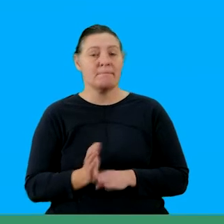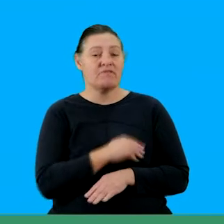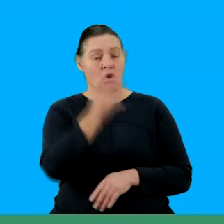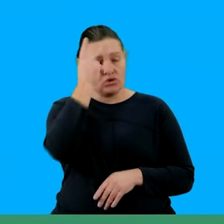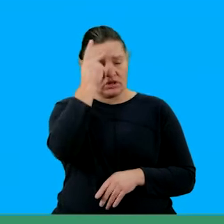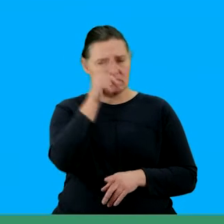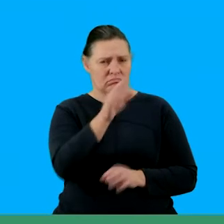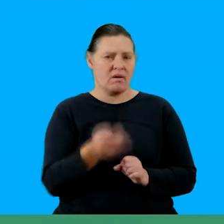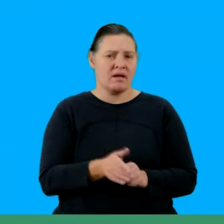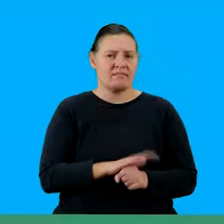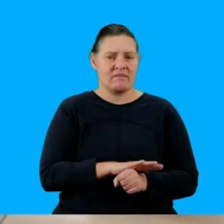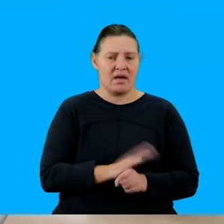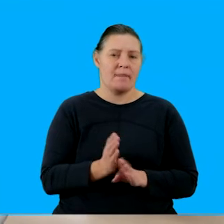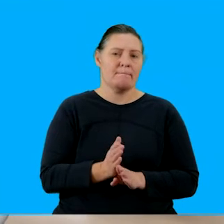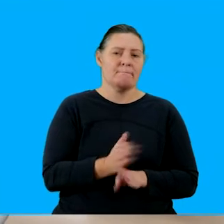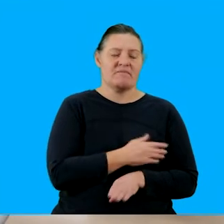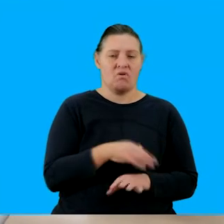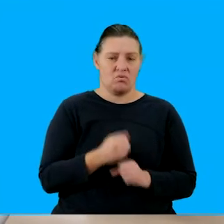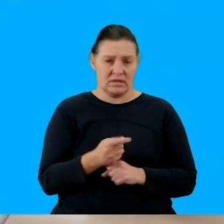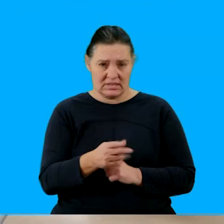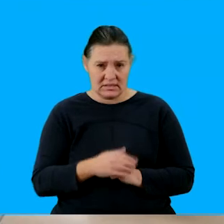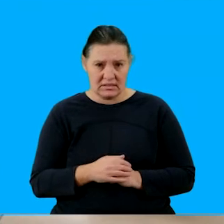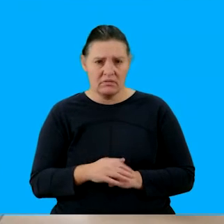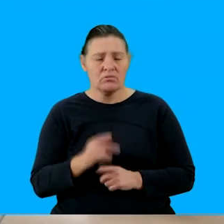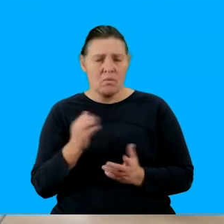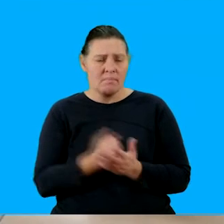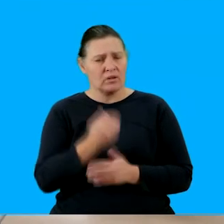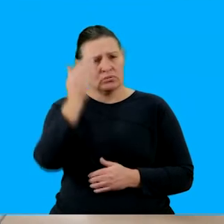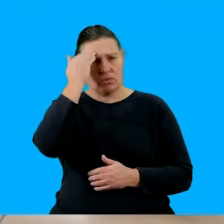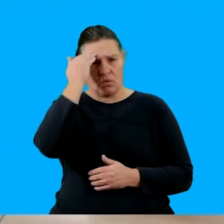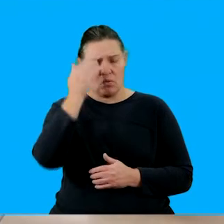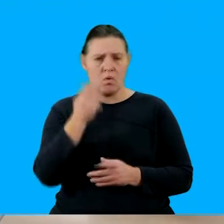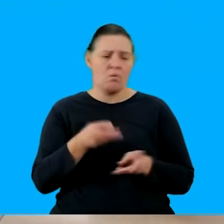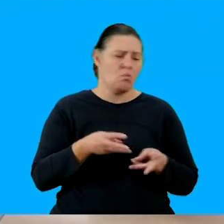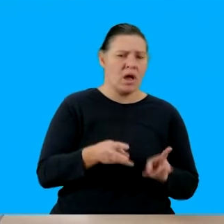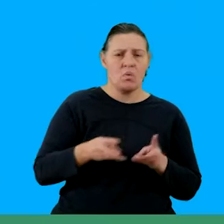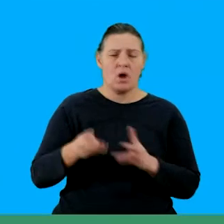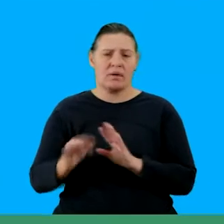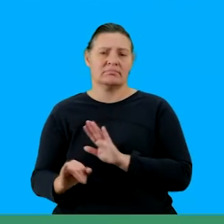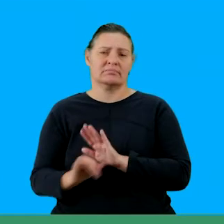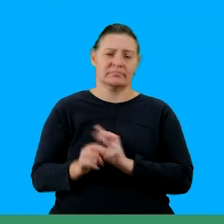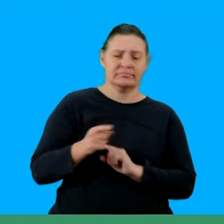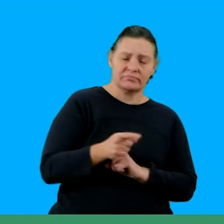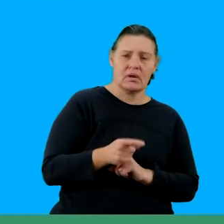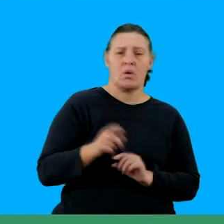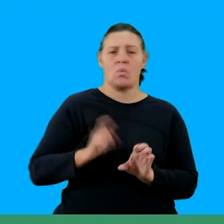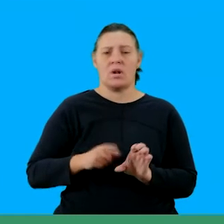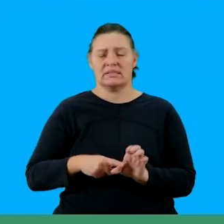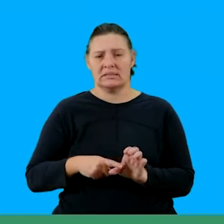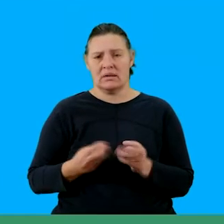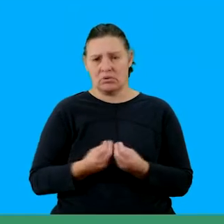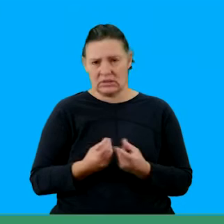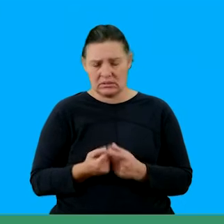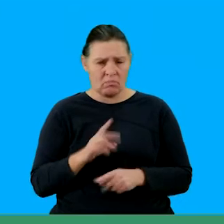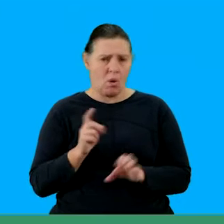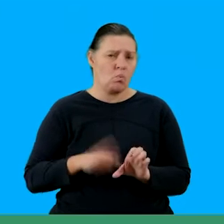Pre-knowledge. This is what you covered in your previous grades. You should know methods that indicate the quality of a product. To say what